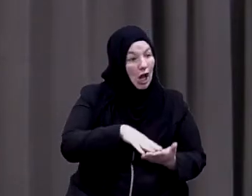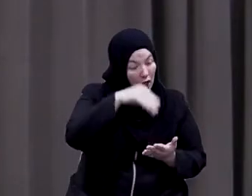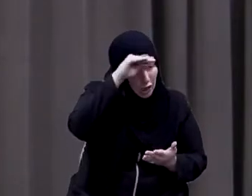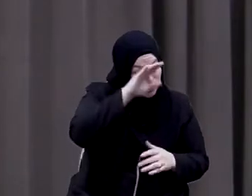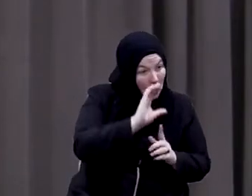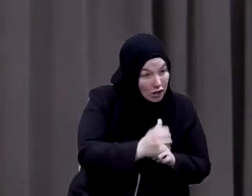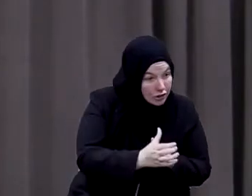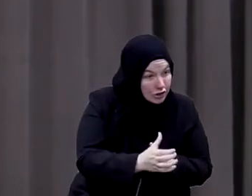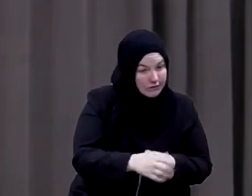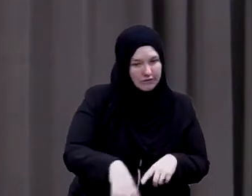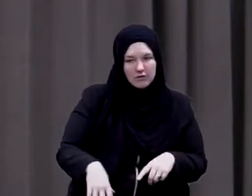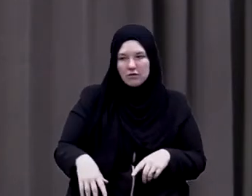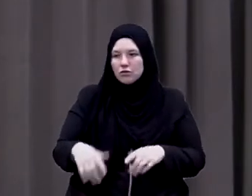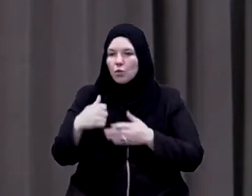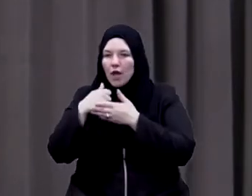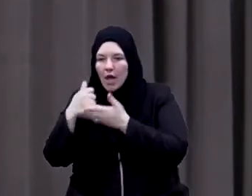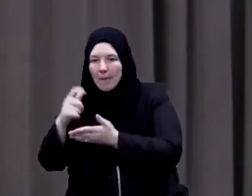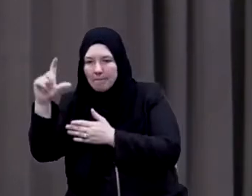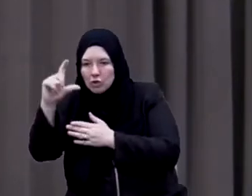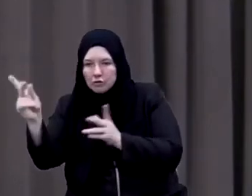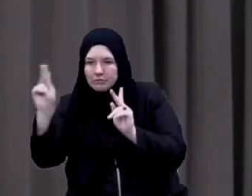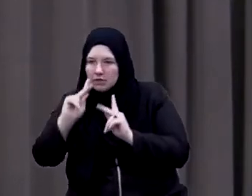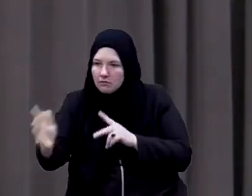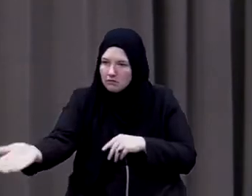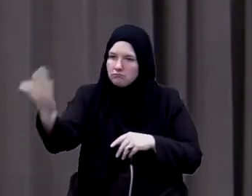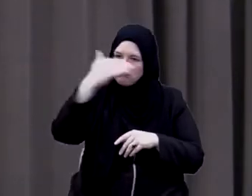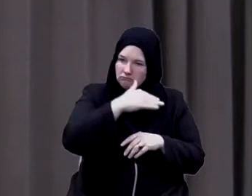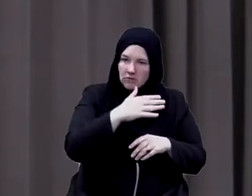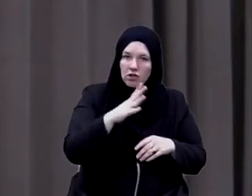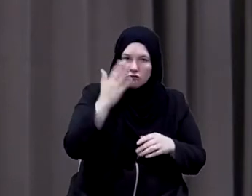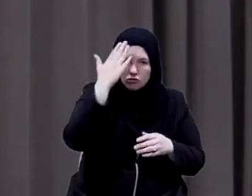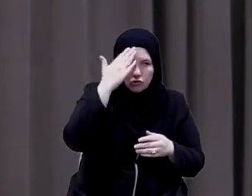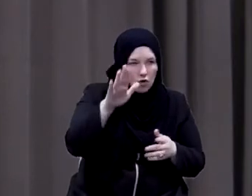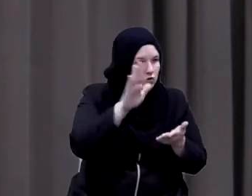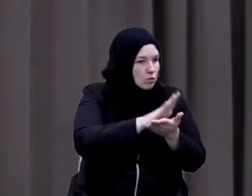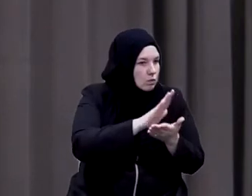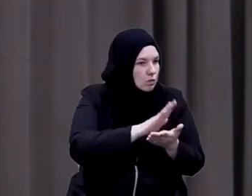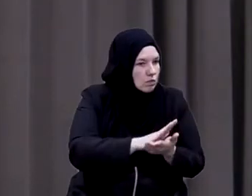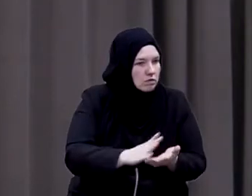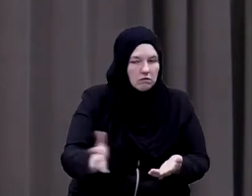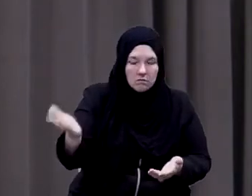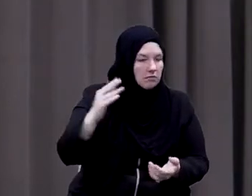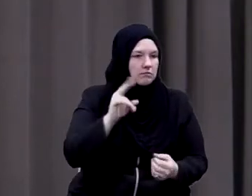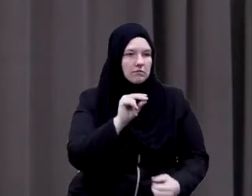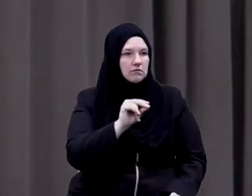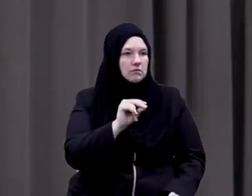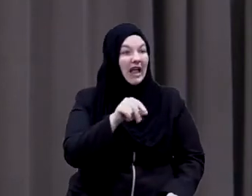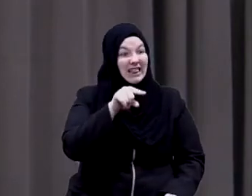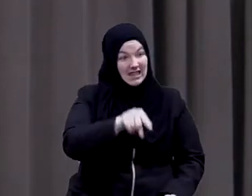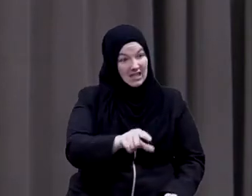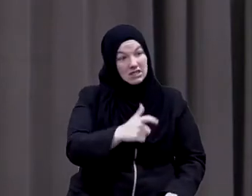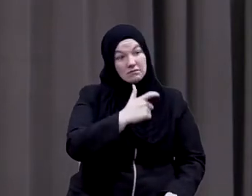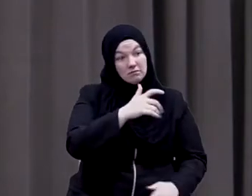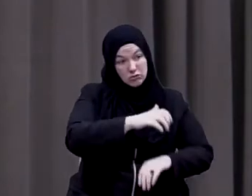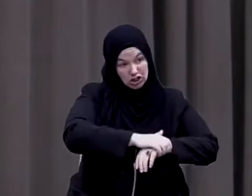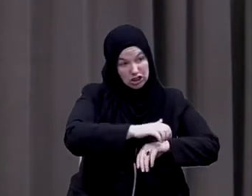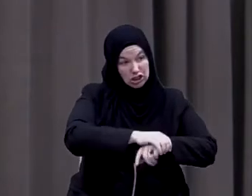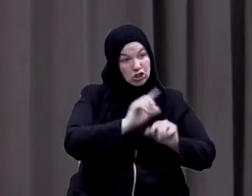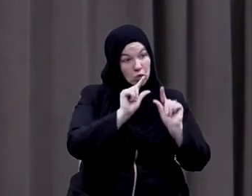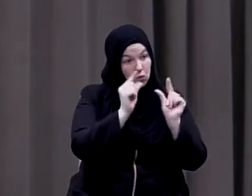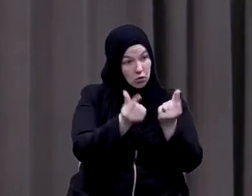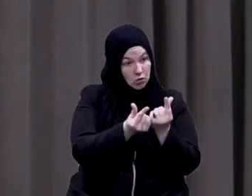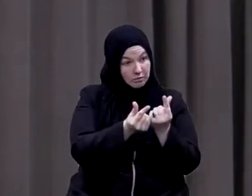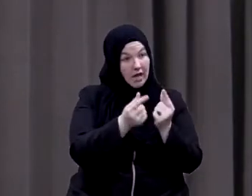culture, to integrate them, to help them adjust to the school system. No. The